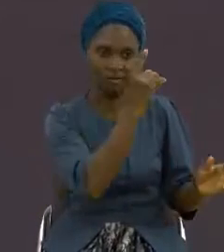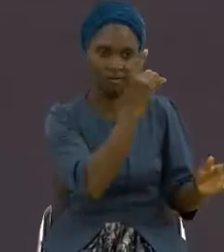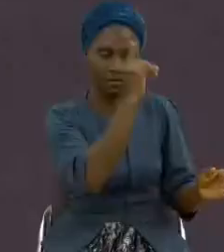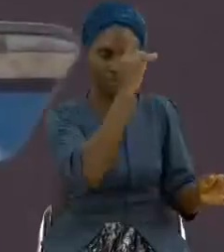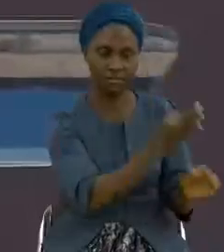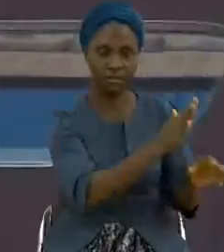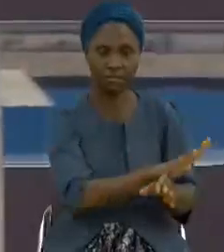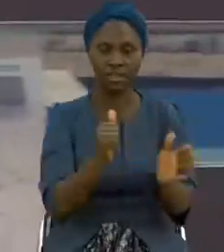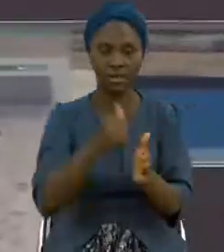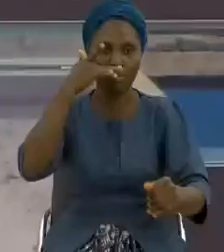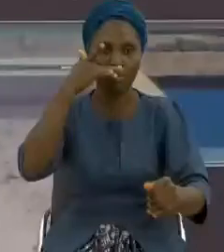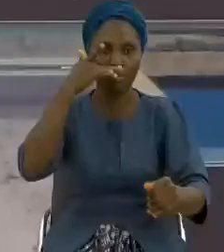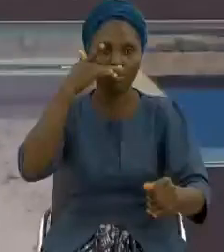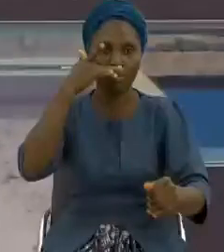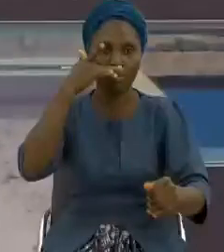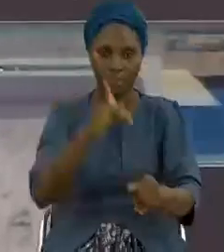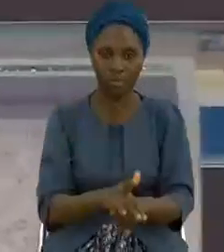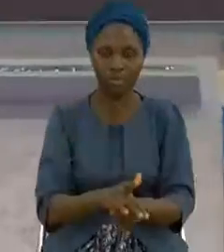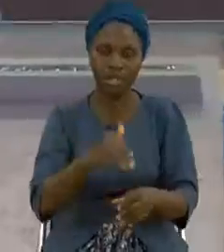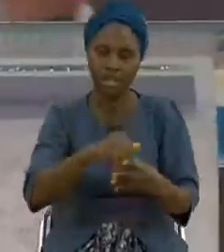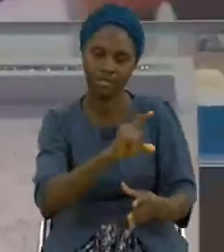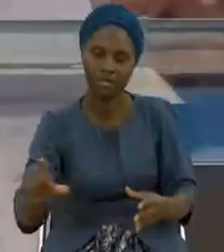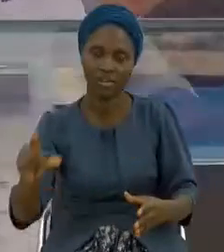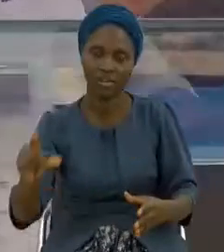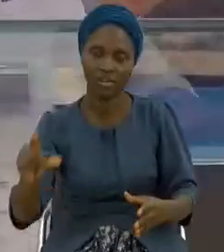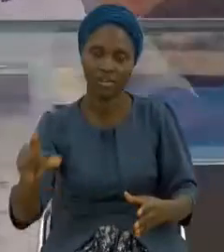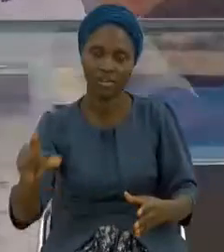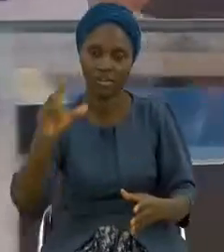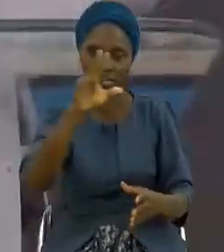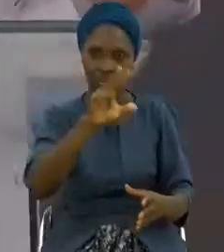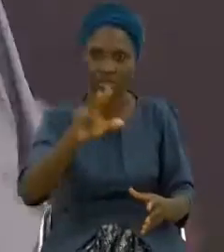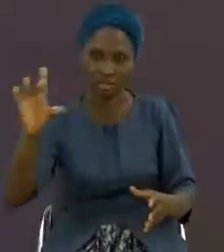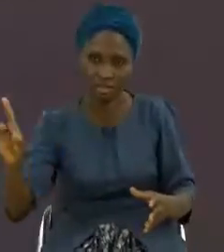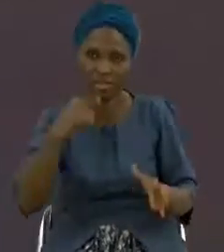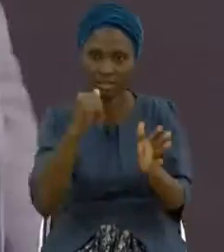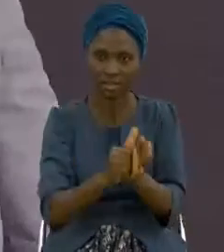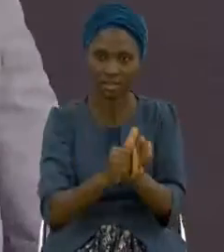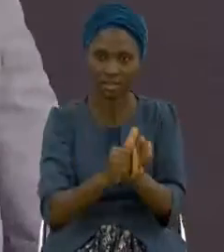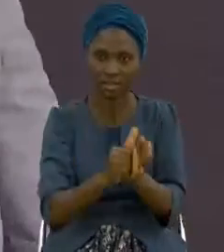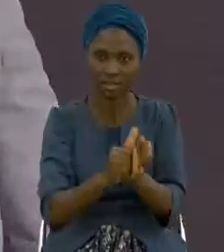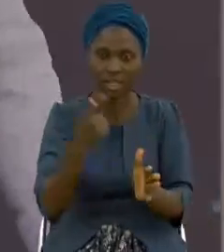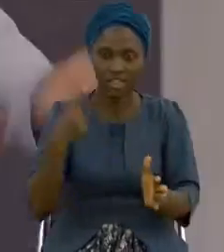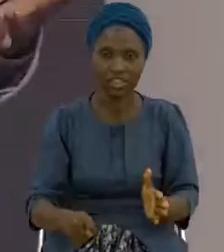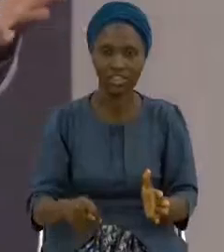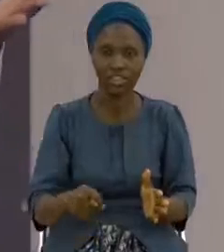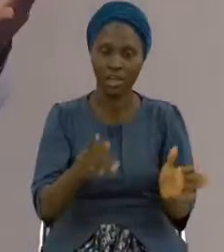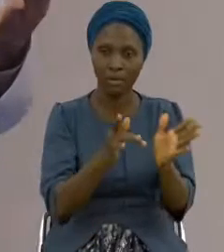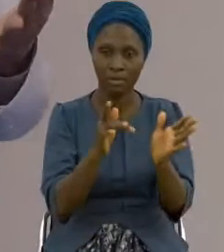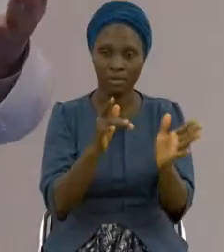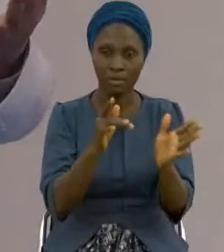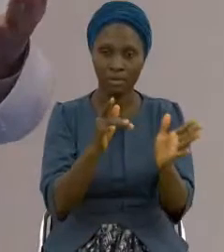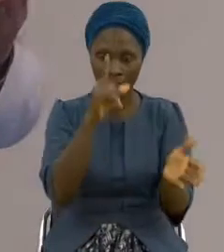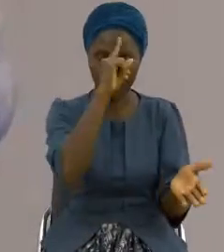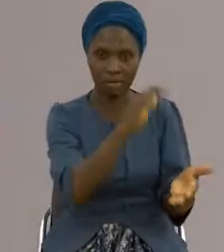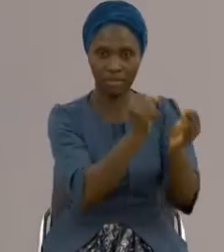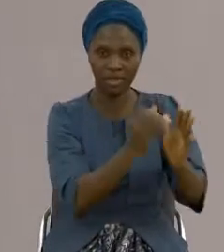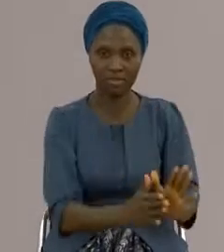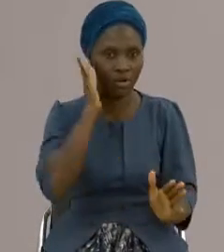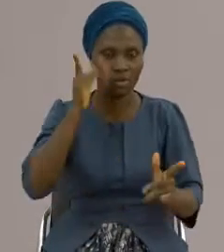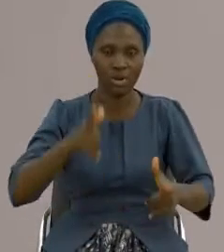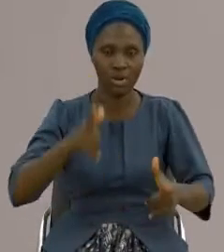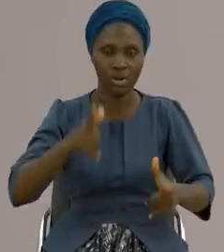says, the just shall live by faith. That's how